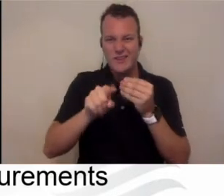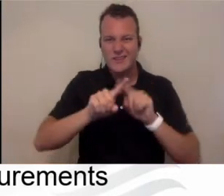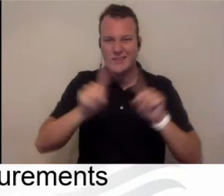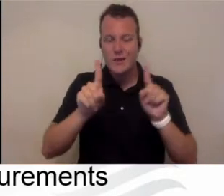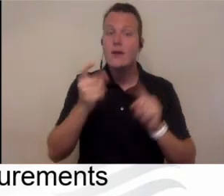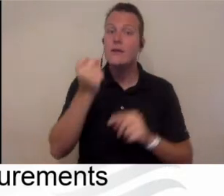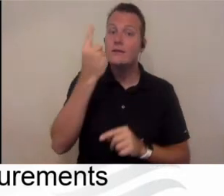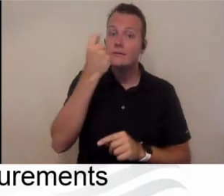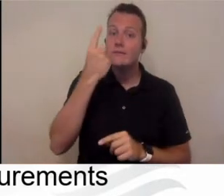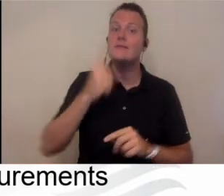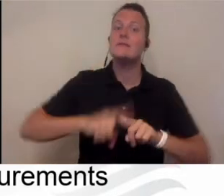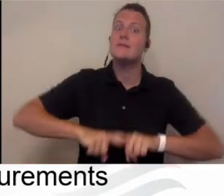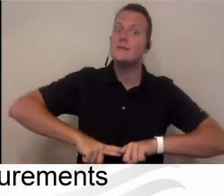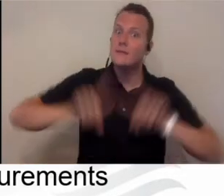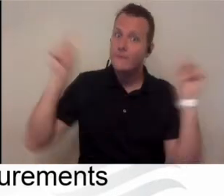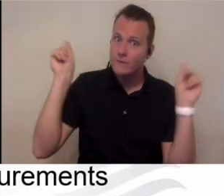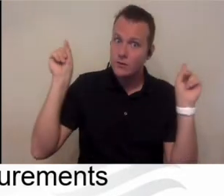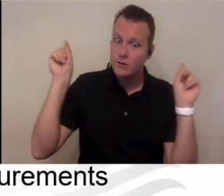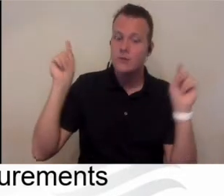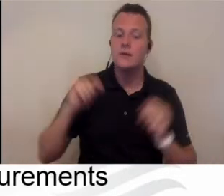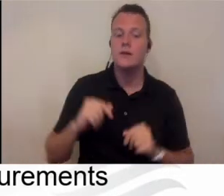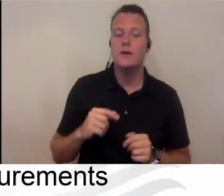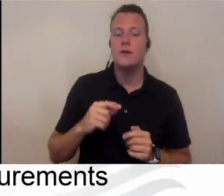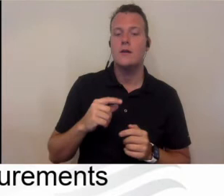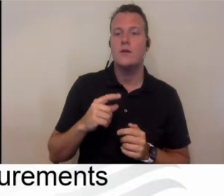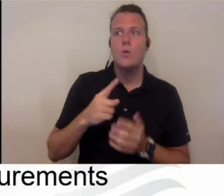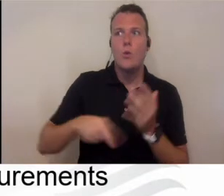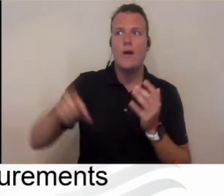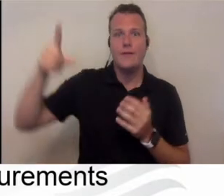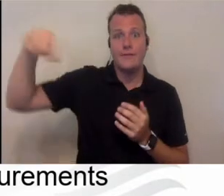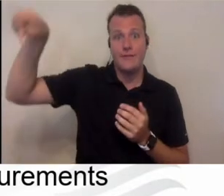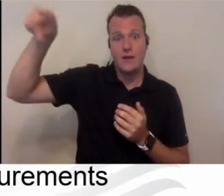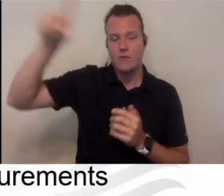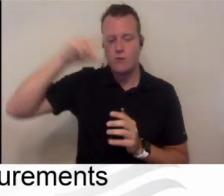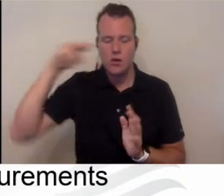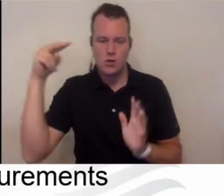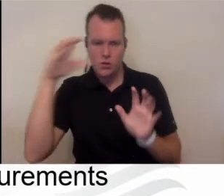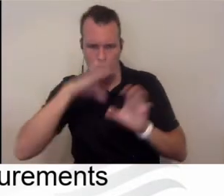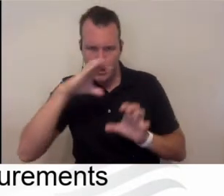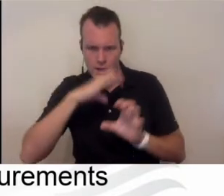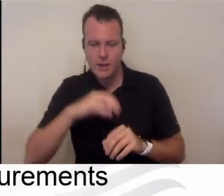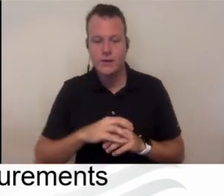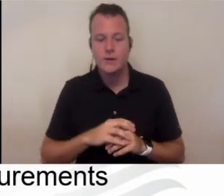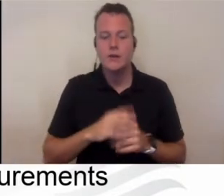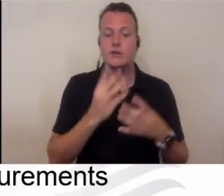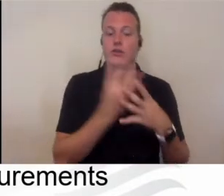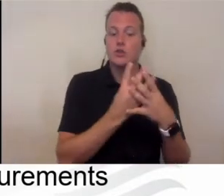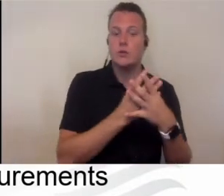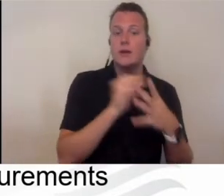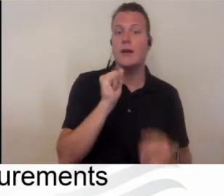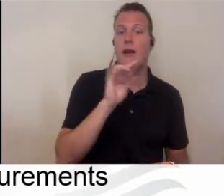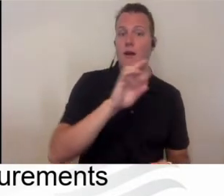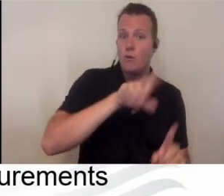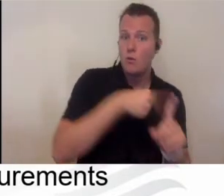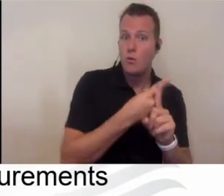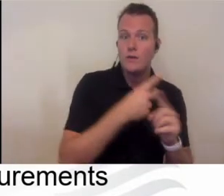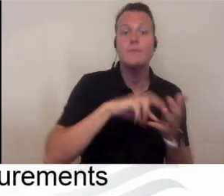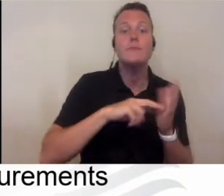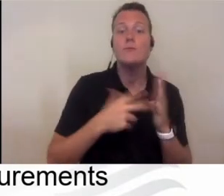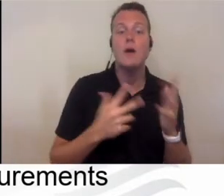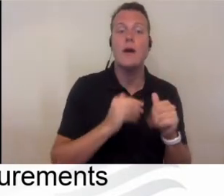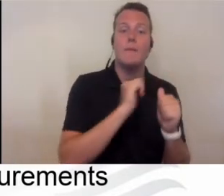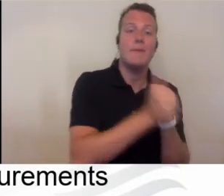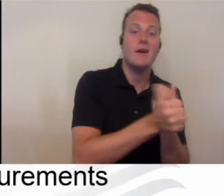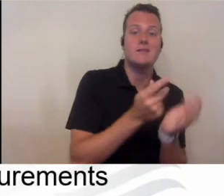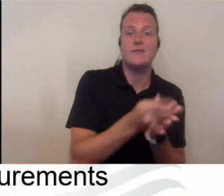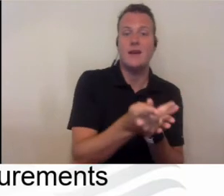very different in terms of what they look at. So screening air only means it's pass or fail. You